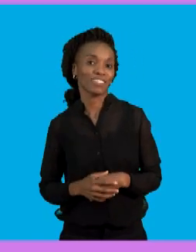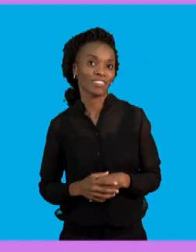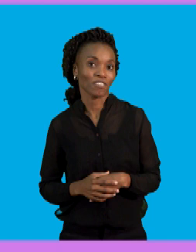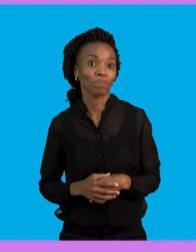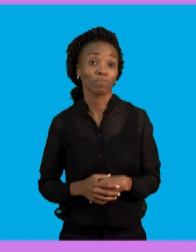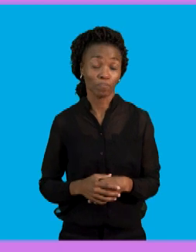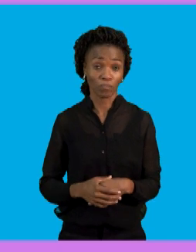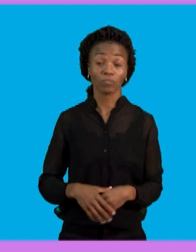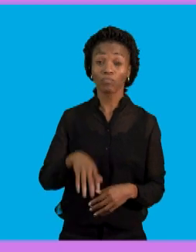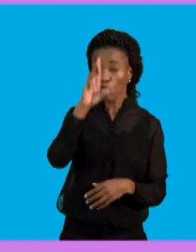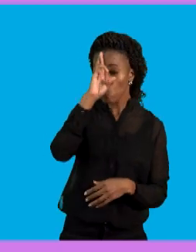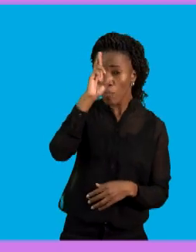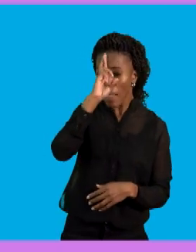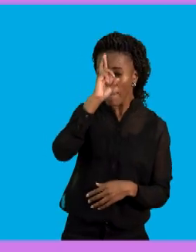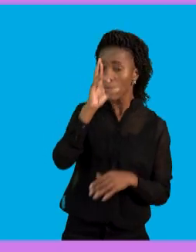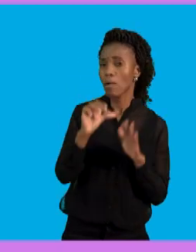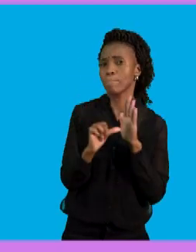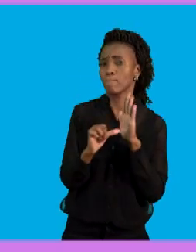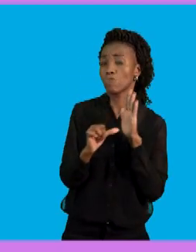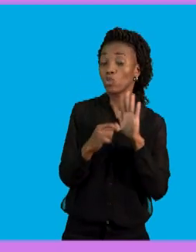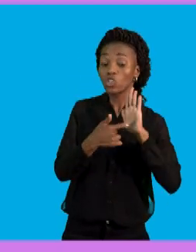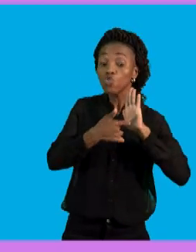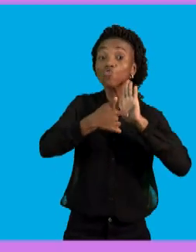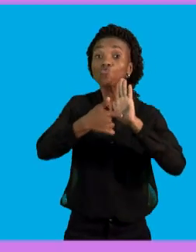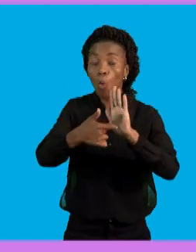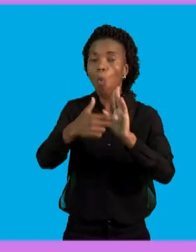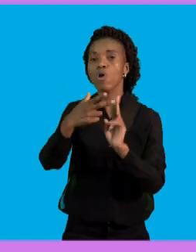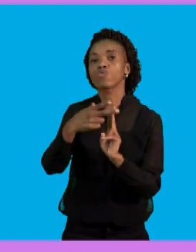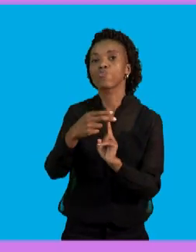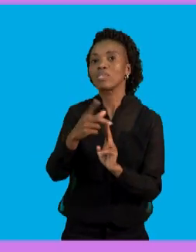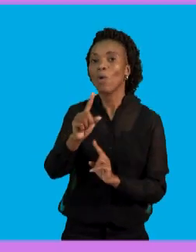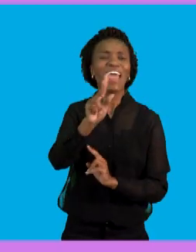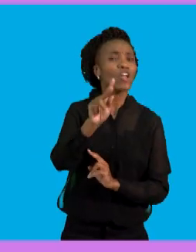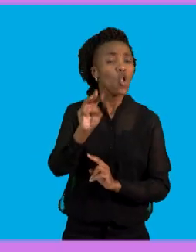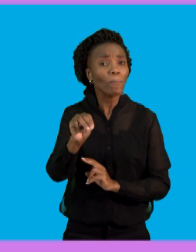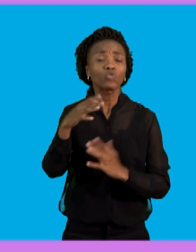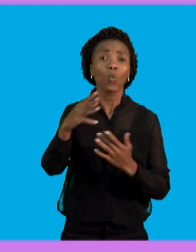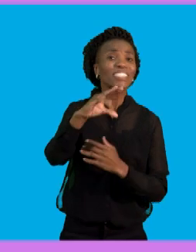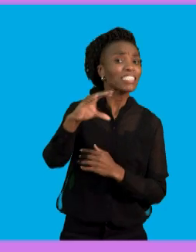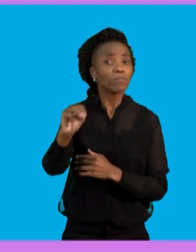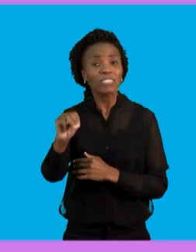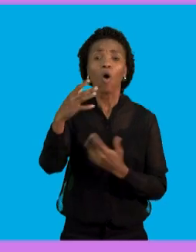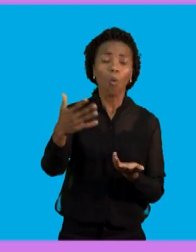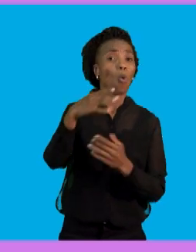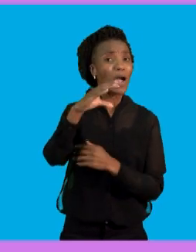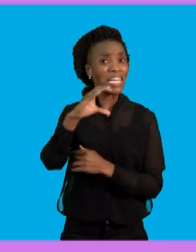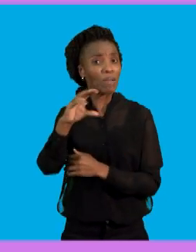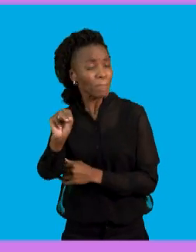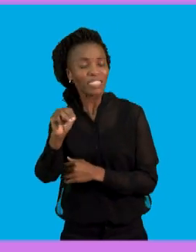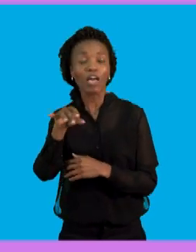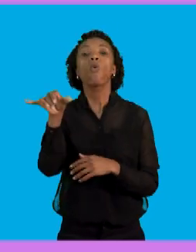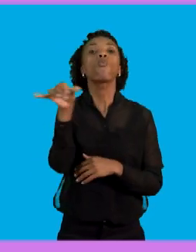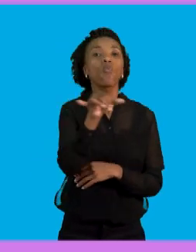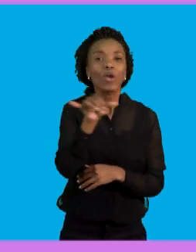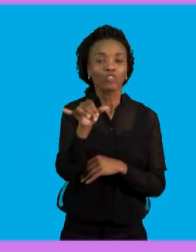24,000 meters. Also take note that it is very important to indicate the units where you are converting to. So